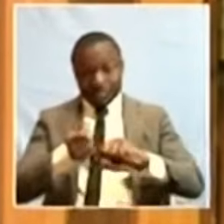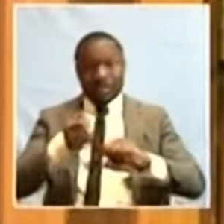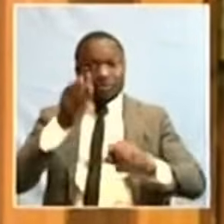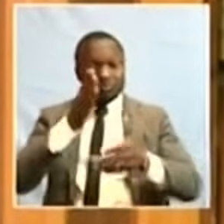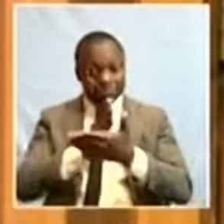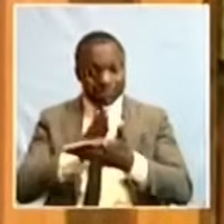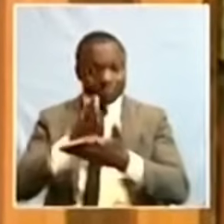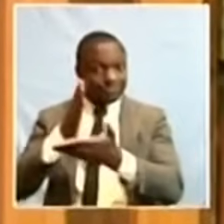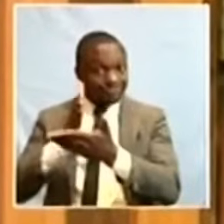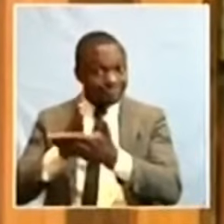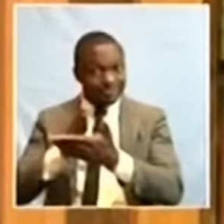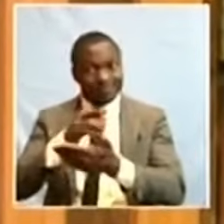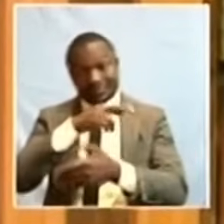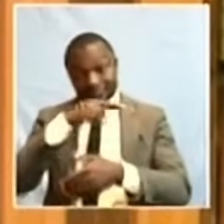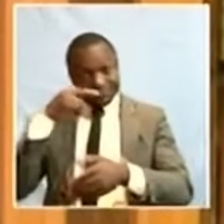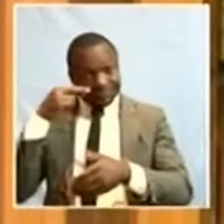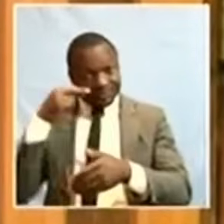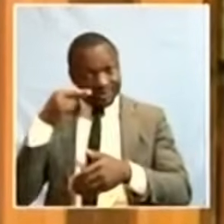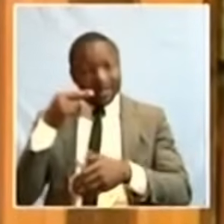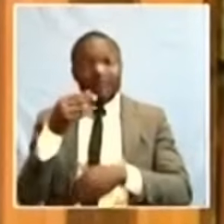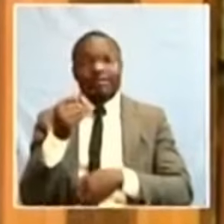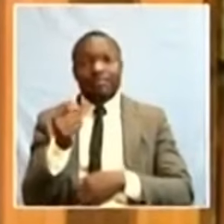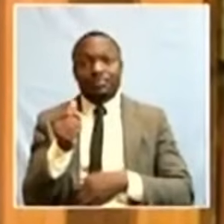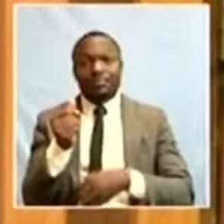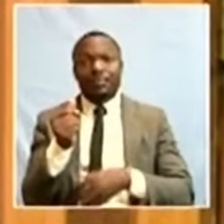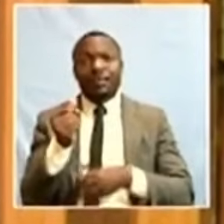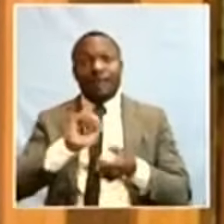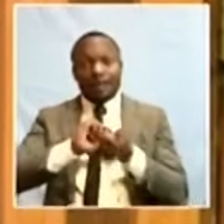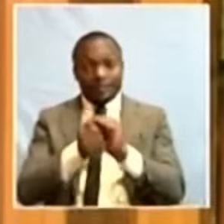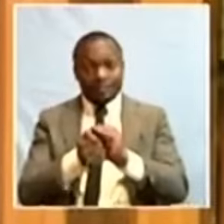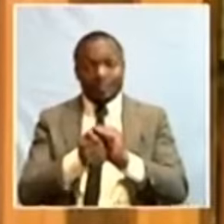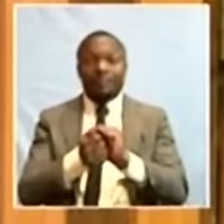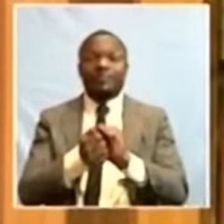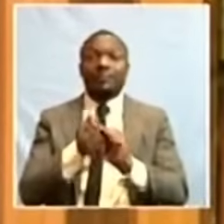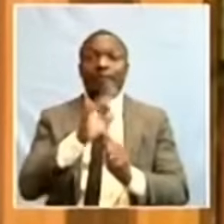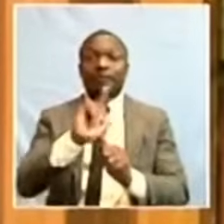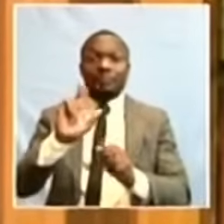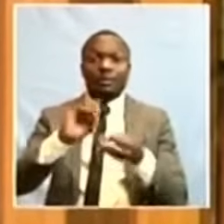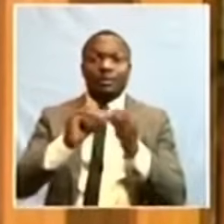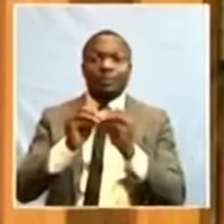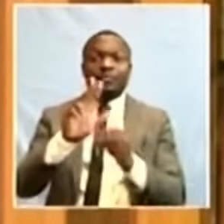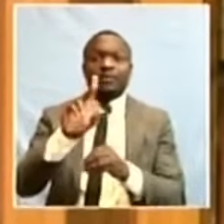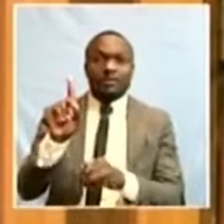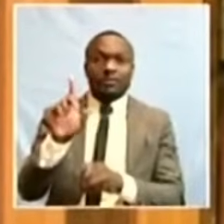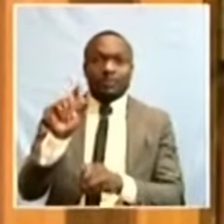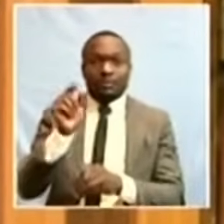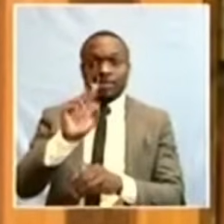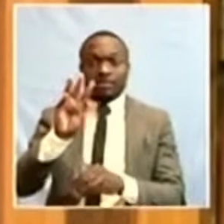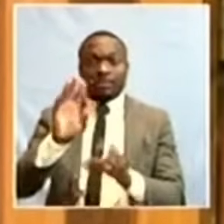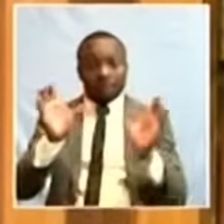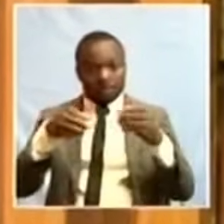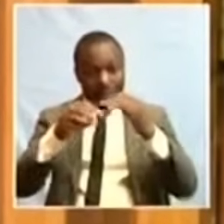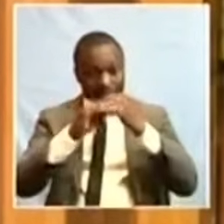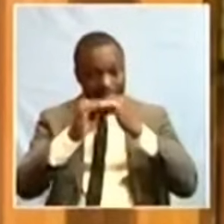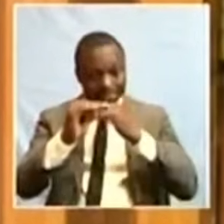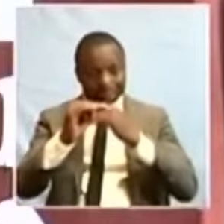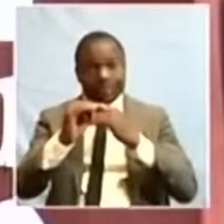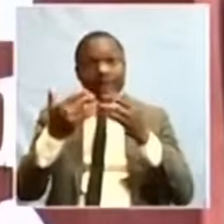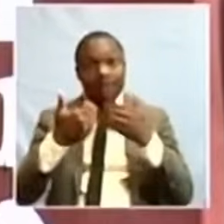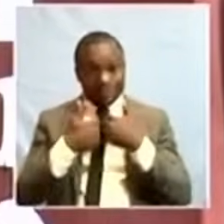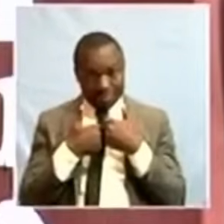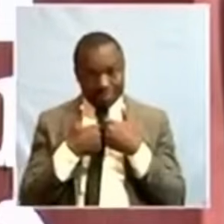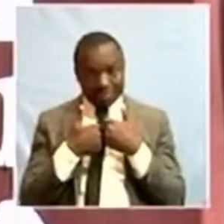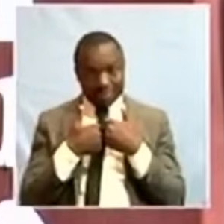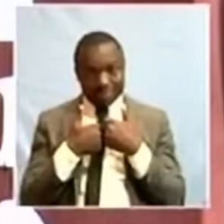Non-Proliferation Amendment Bill, National Assembly Bill number 31 of 2024 to come up at committee stage. We also have